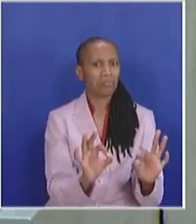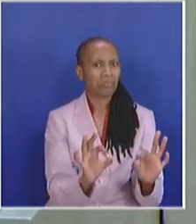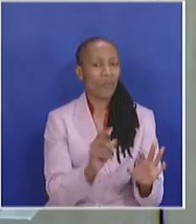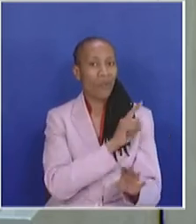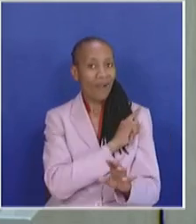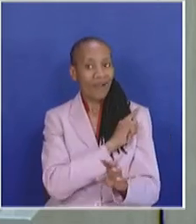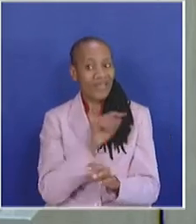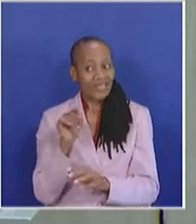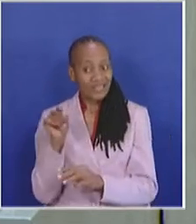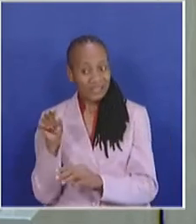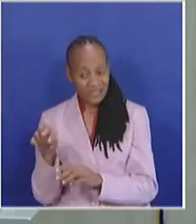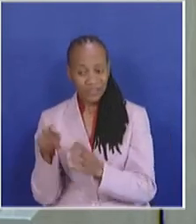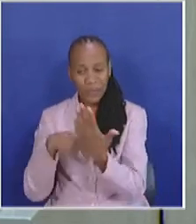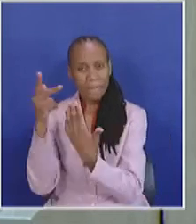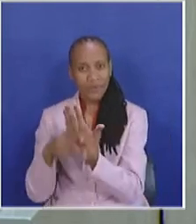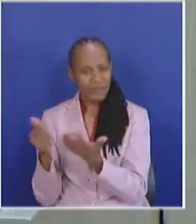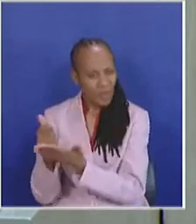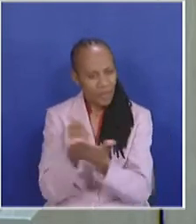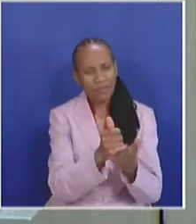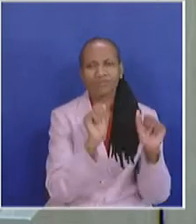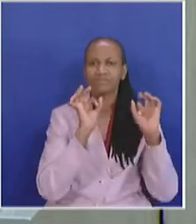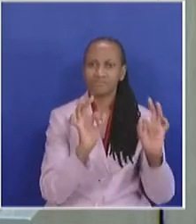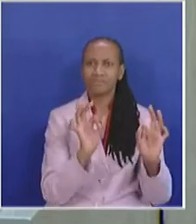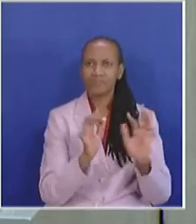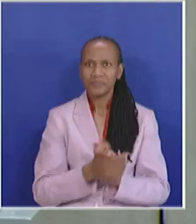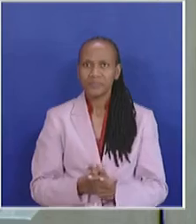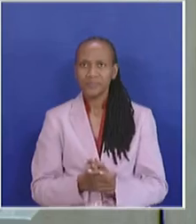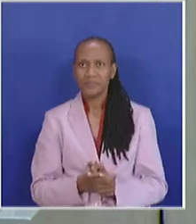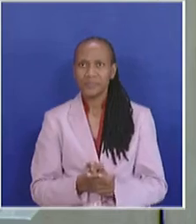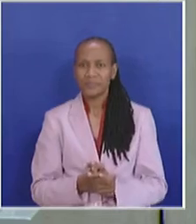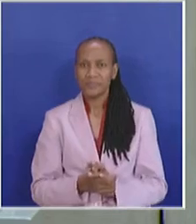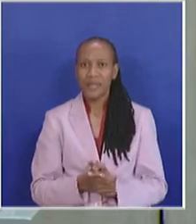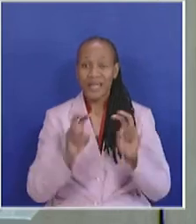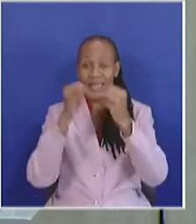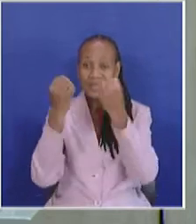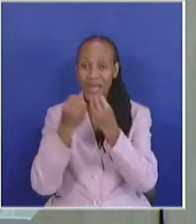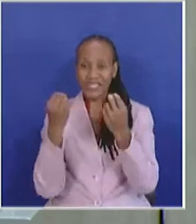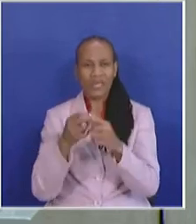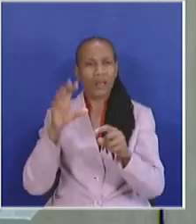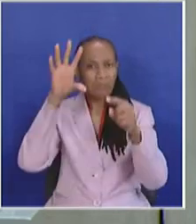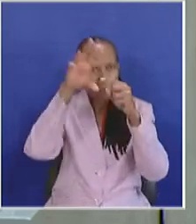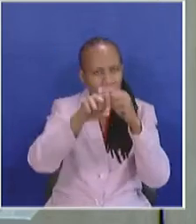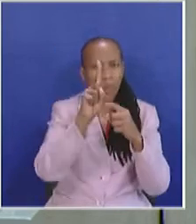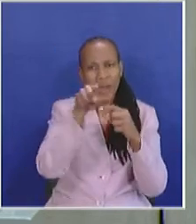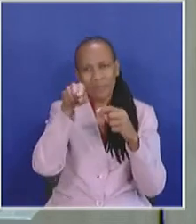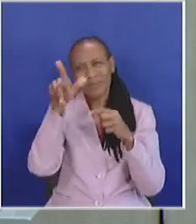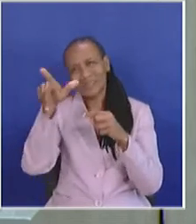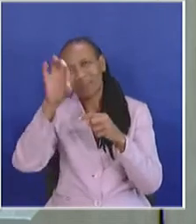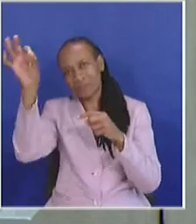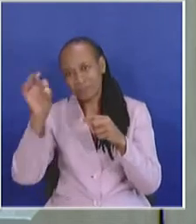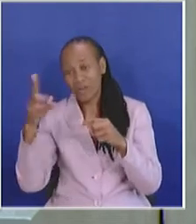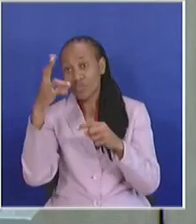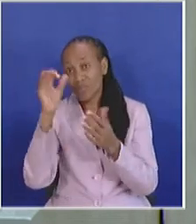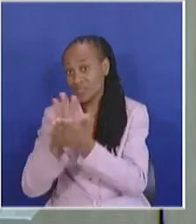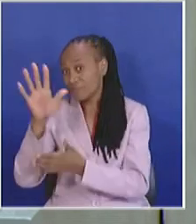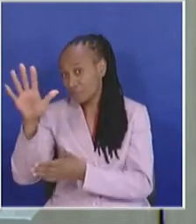investment. It has grown consistently over these years, above the national average, reaching 1.7% in